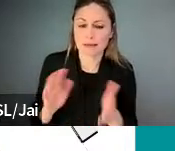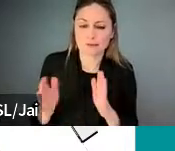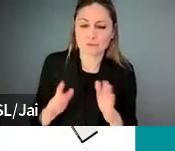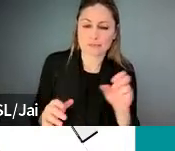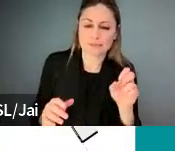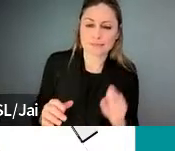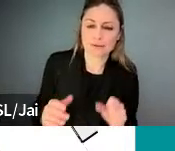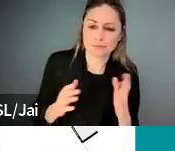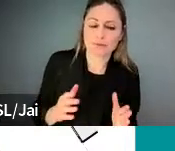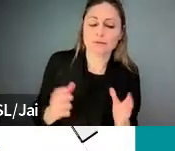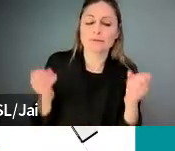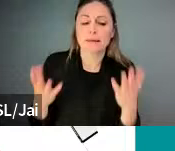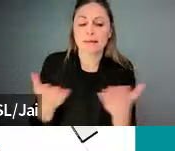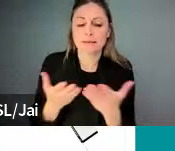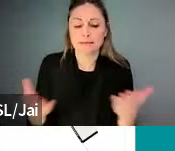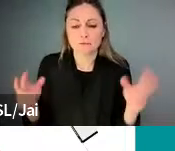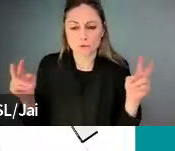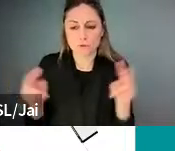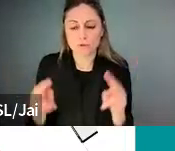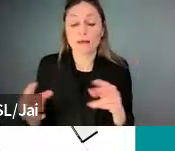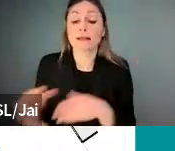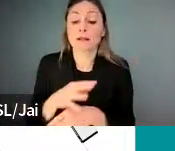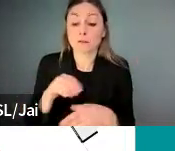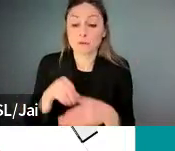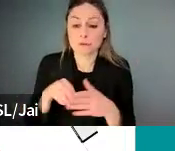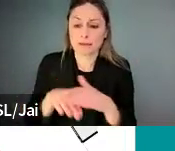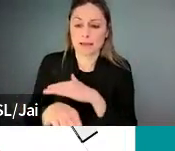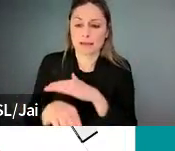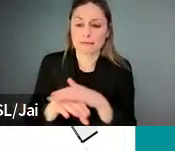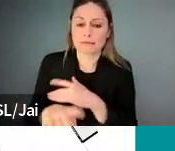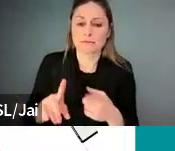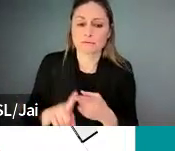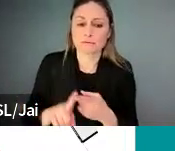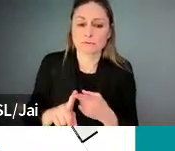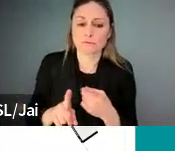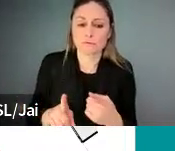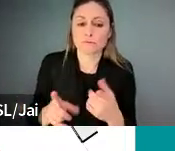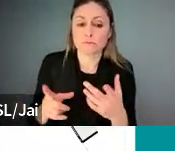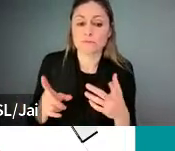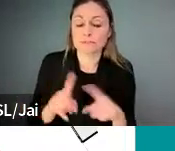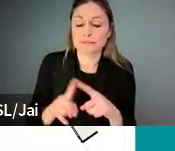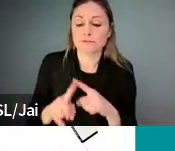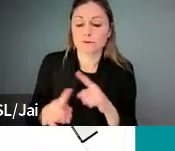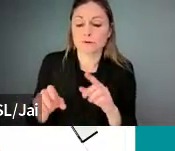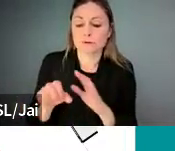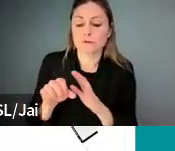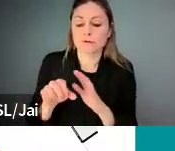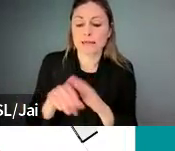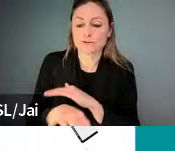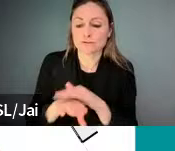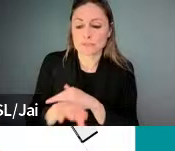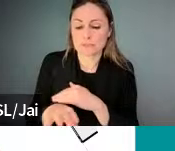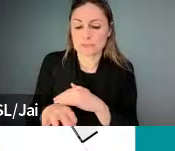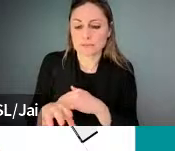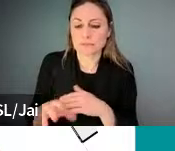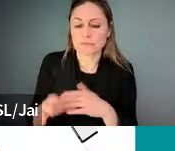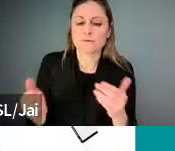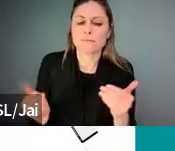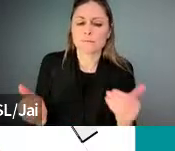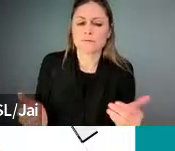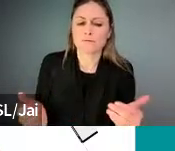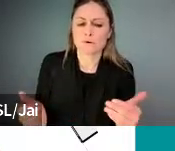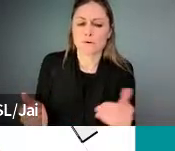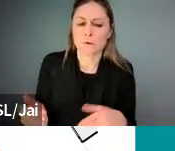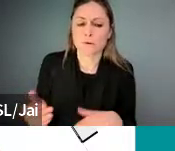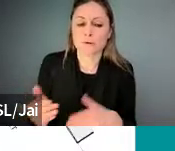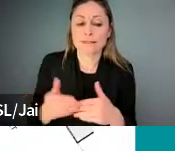things that we're looking at, including access to station entrances at the location. So I'll move on now to